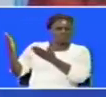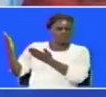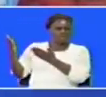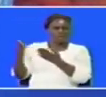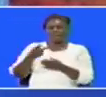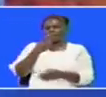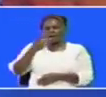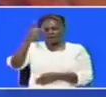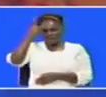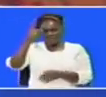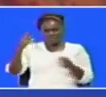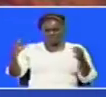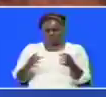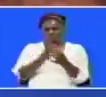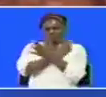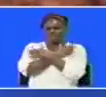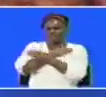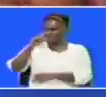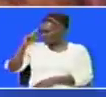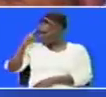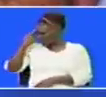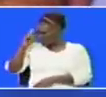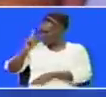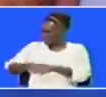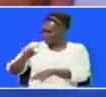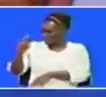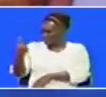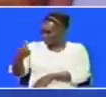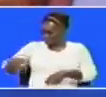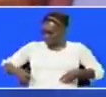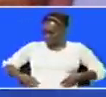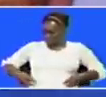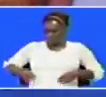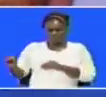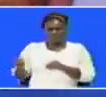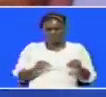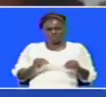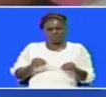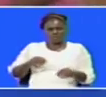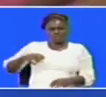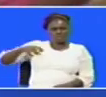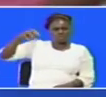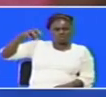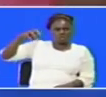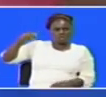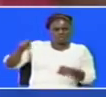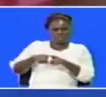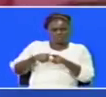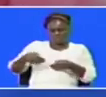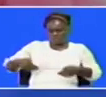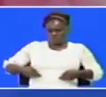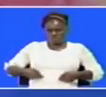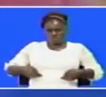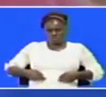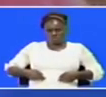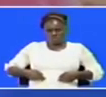his parents and a group of friends in India during his first transplant. He is the tallest. As a teenager, he was